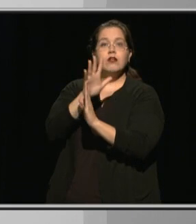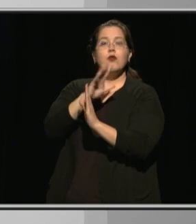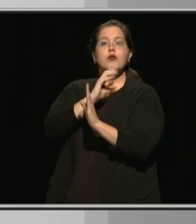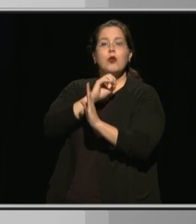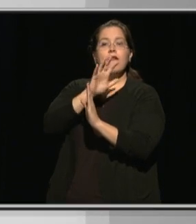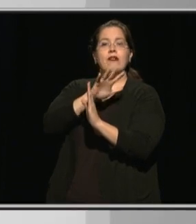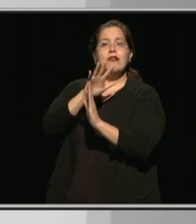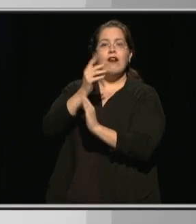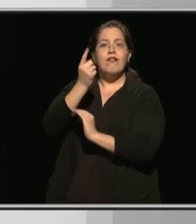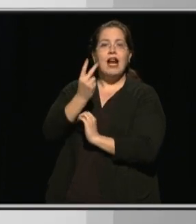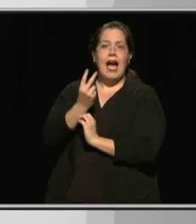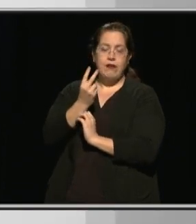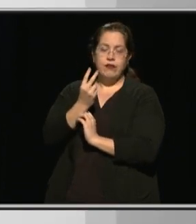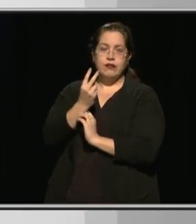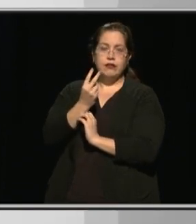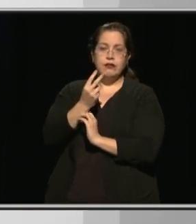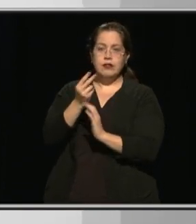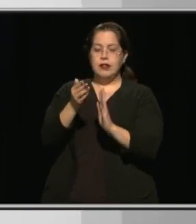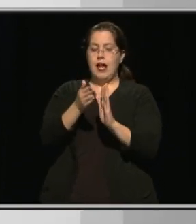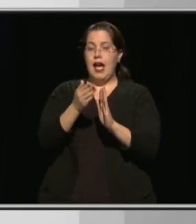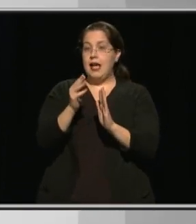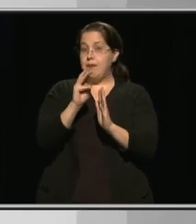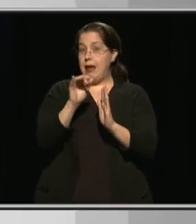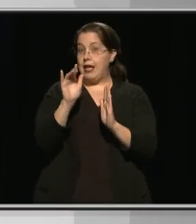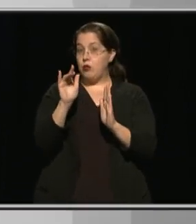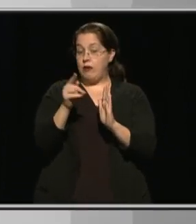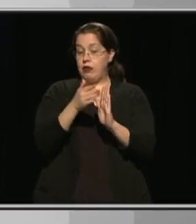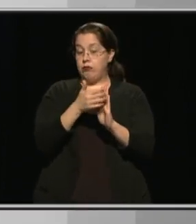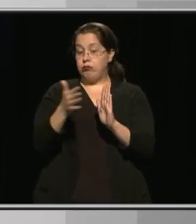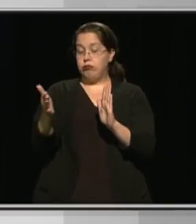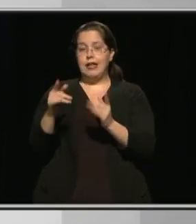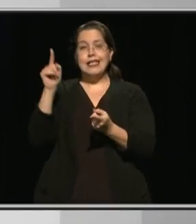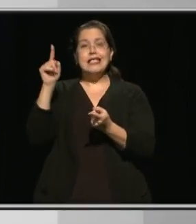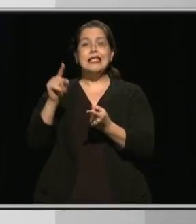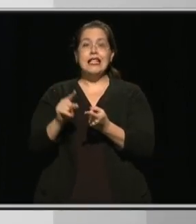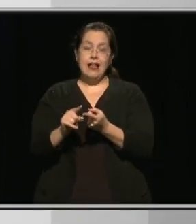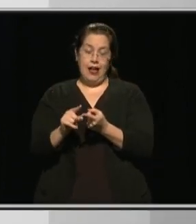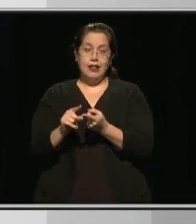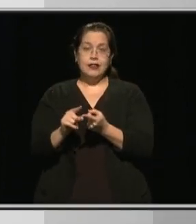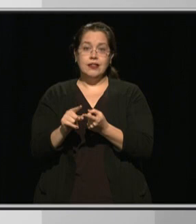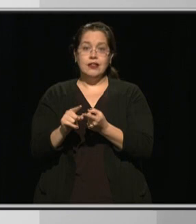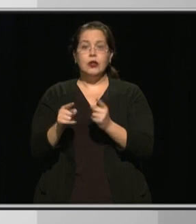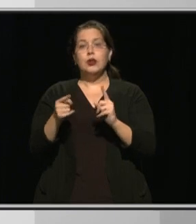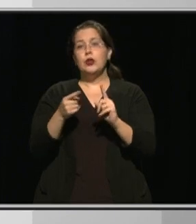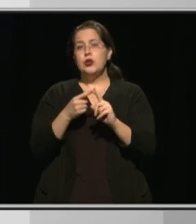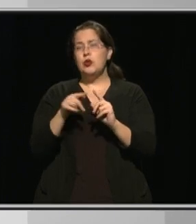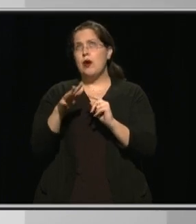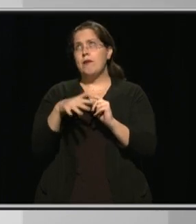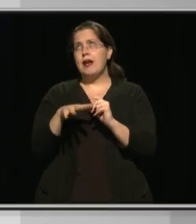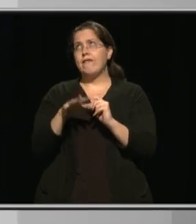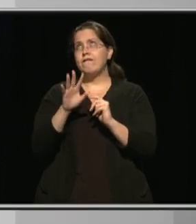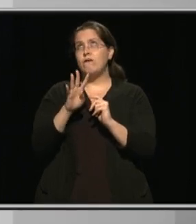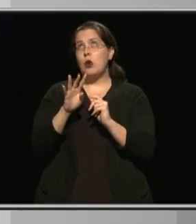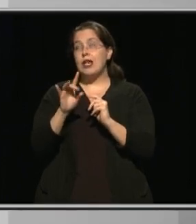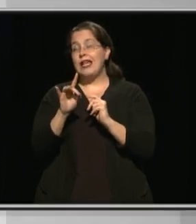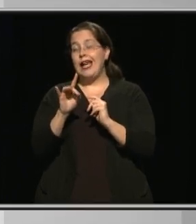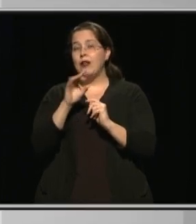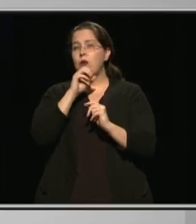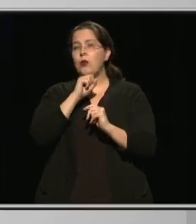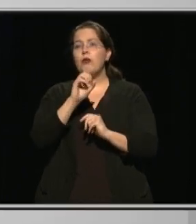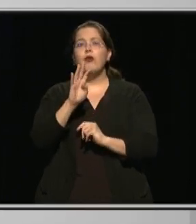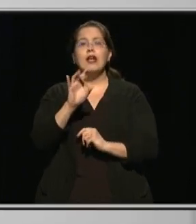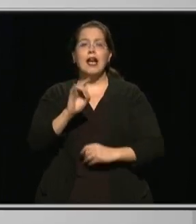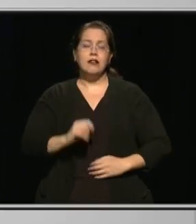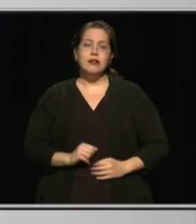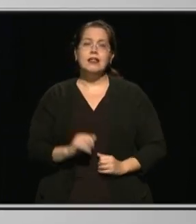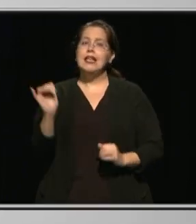55 and a half years old. And since May 25th, it has declined significantly to just about 48 years old.